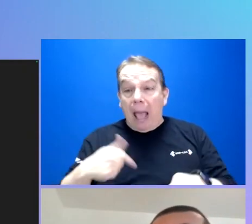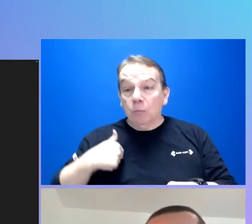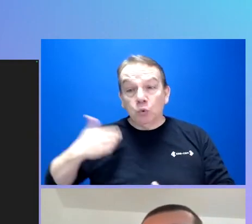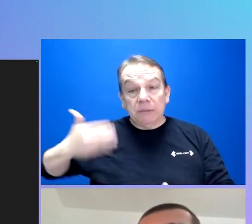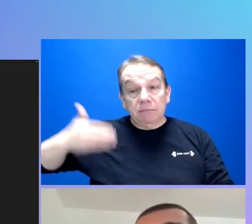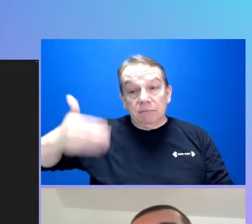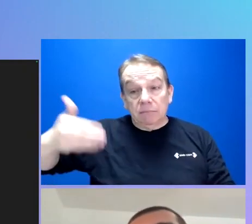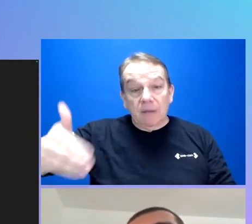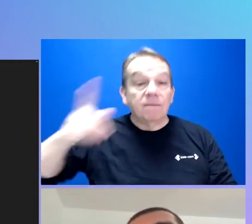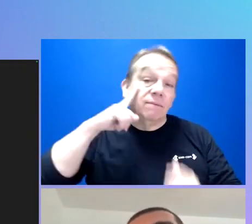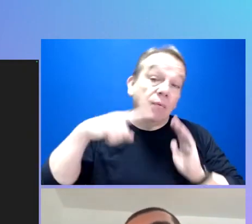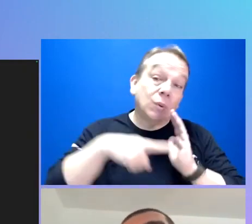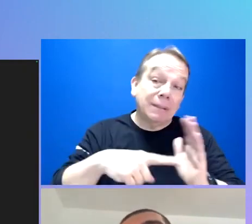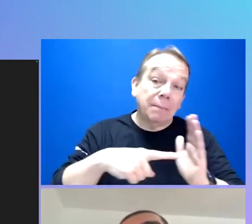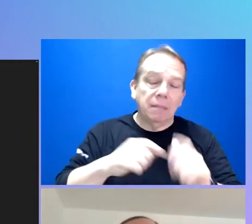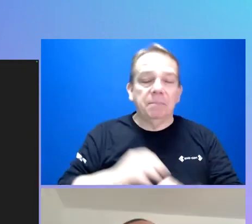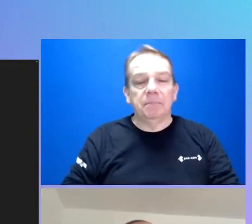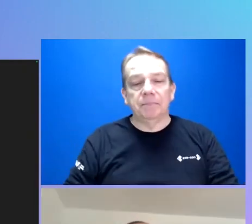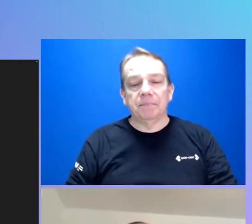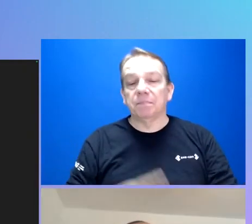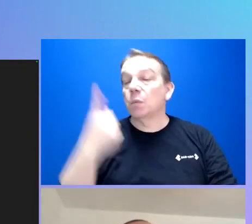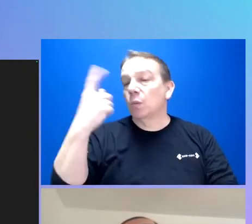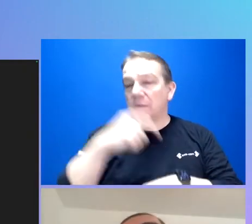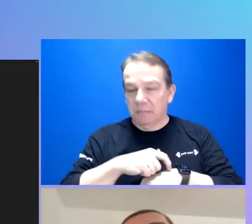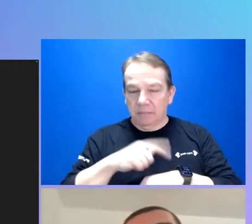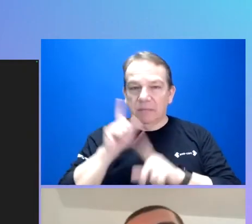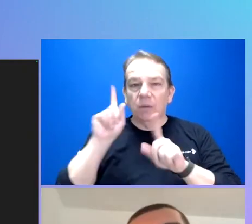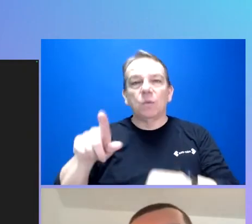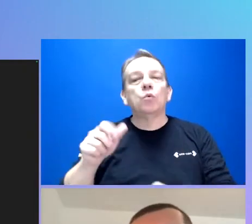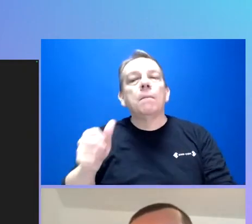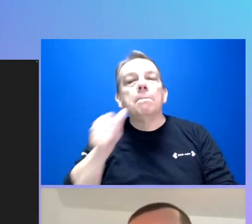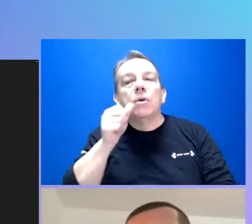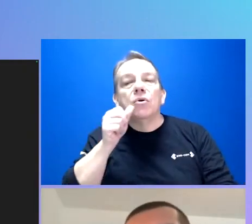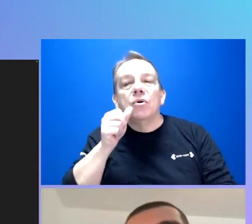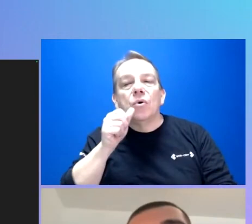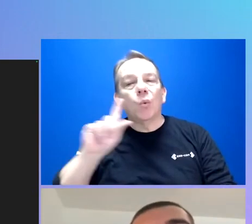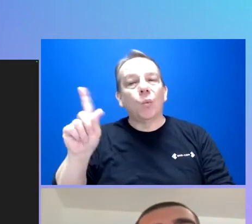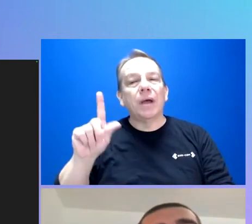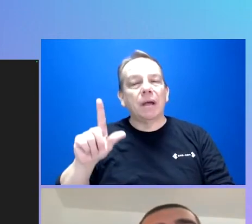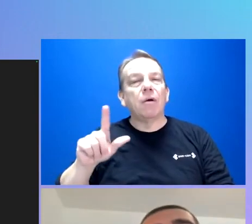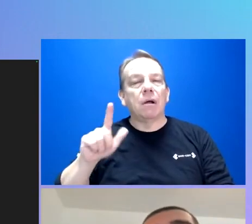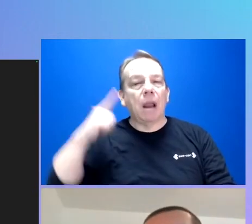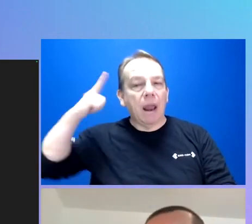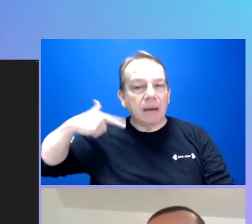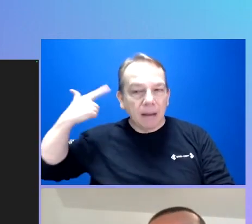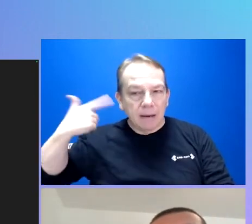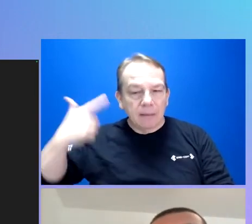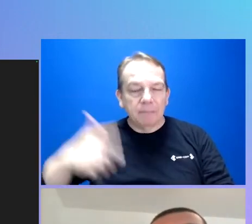For example, one time I was at the bar in a central London pub.